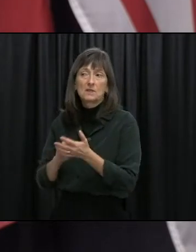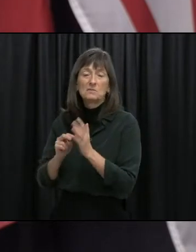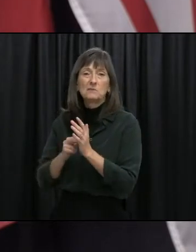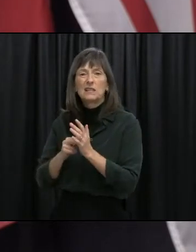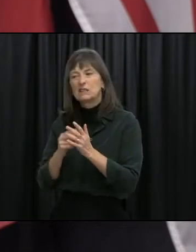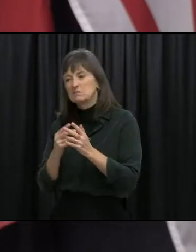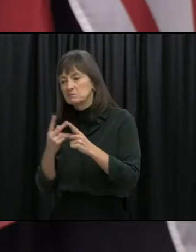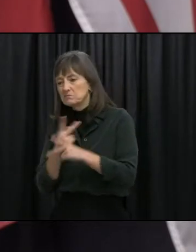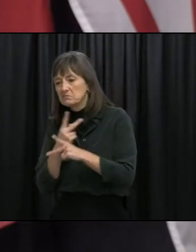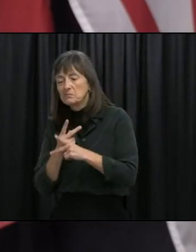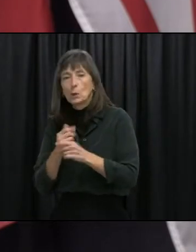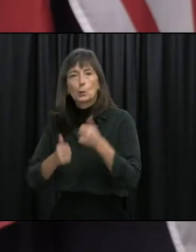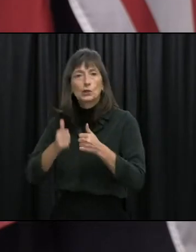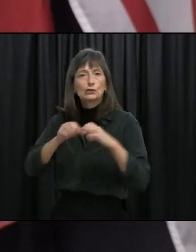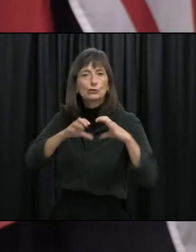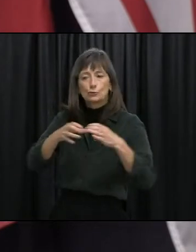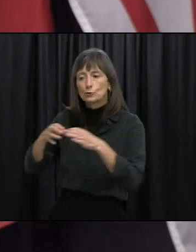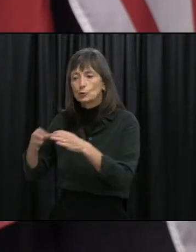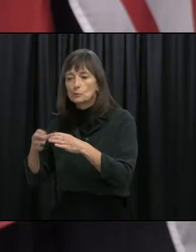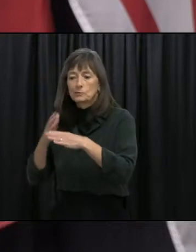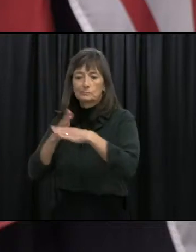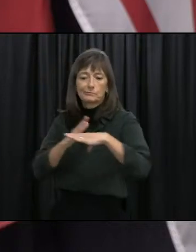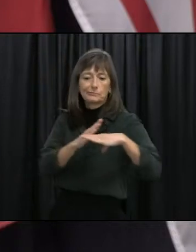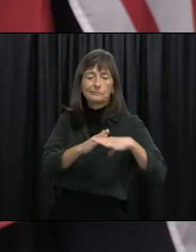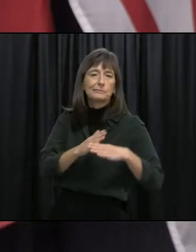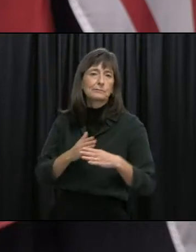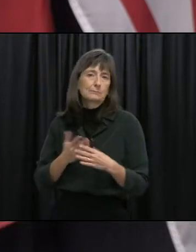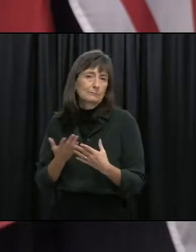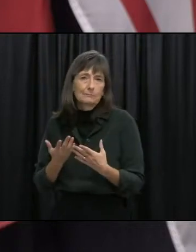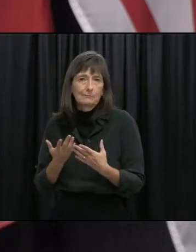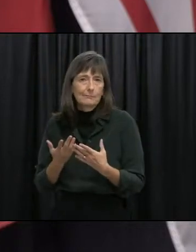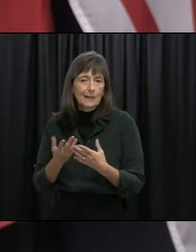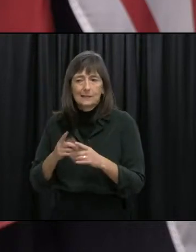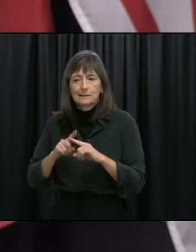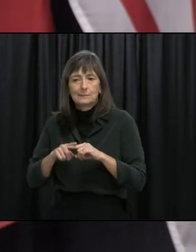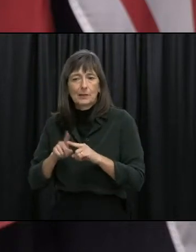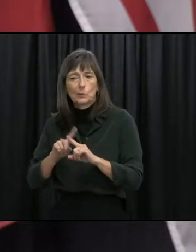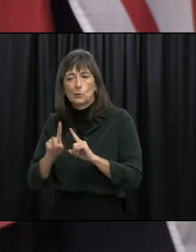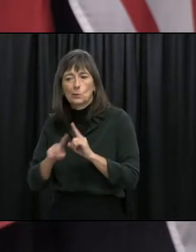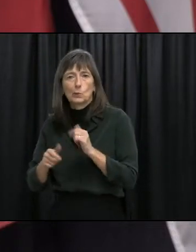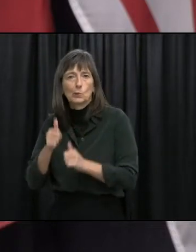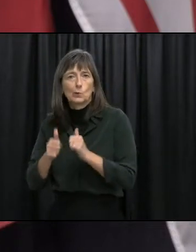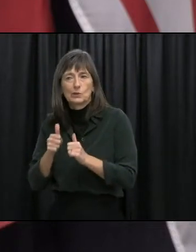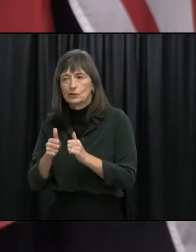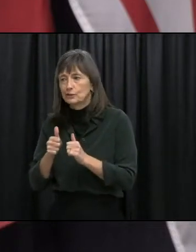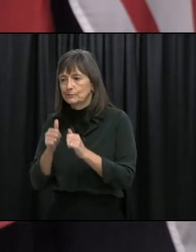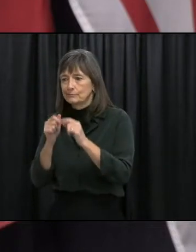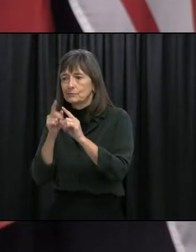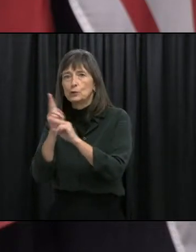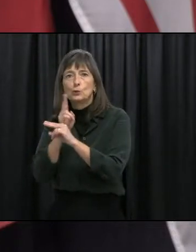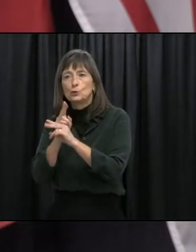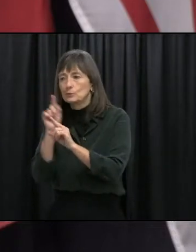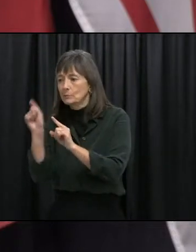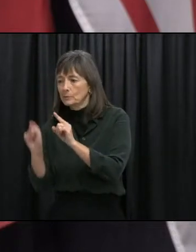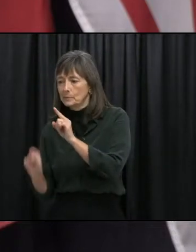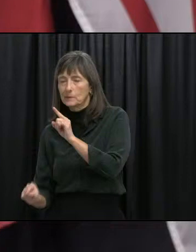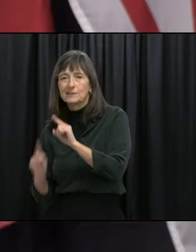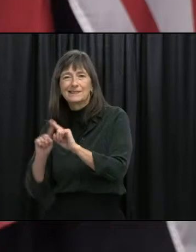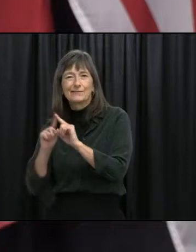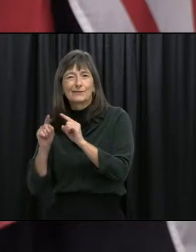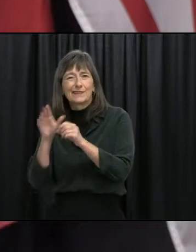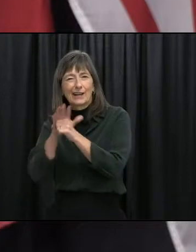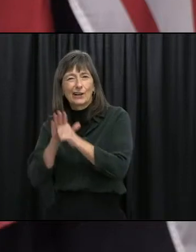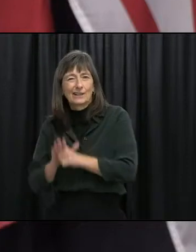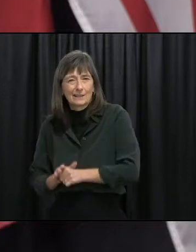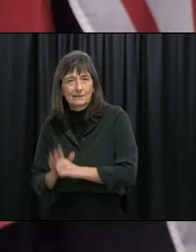different ways depending on which apps or programs on that page are utilized.